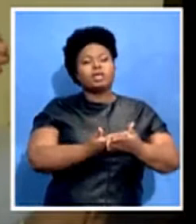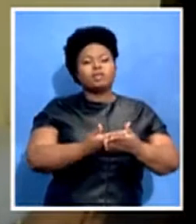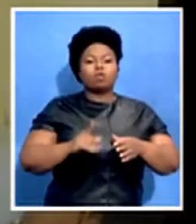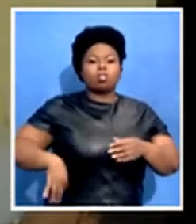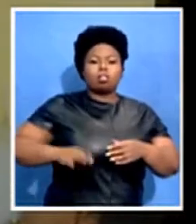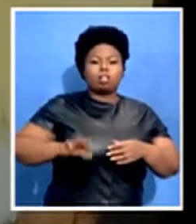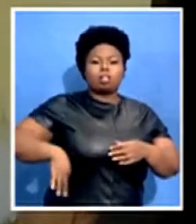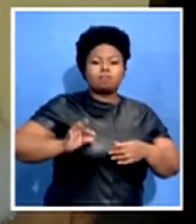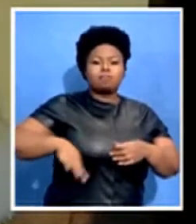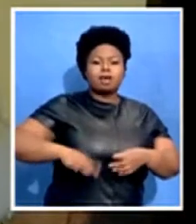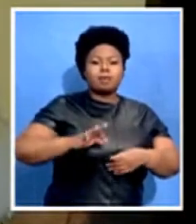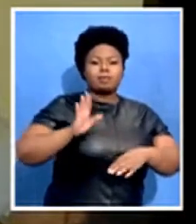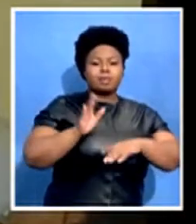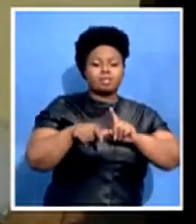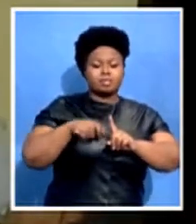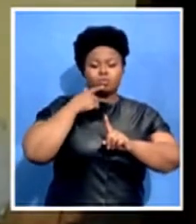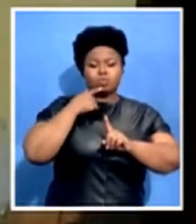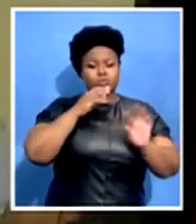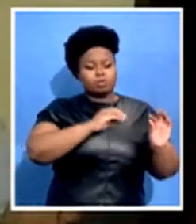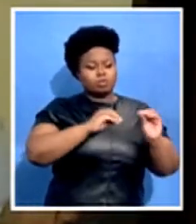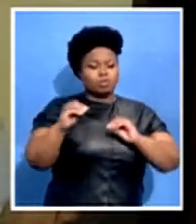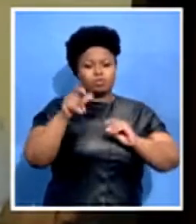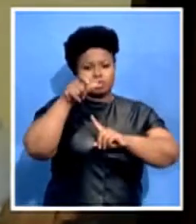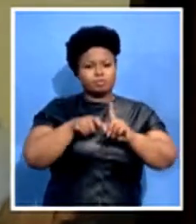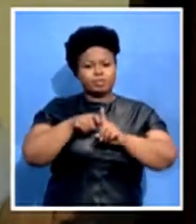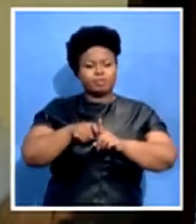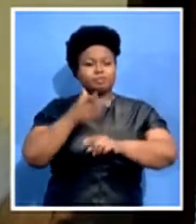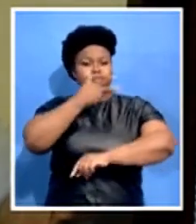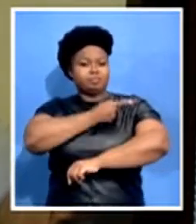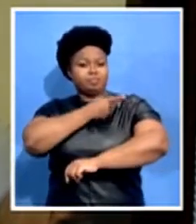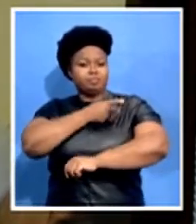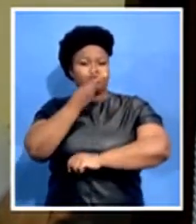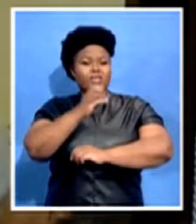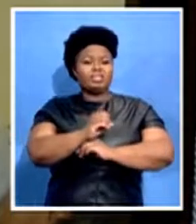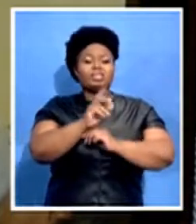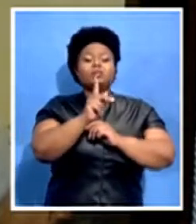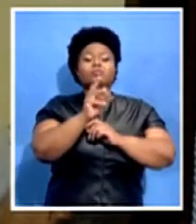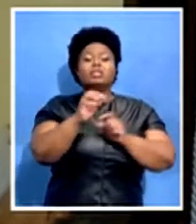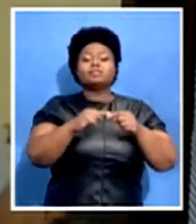move from that area, maybe 20, 30 kilometers to another facility.